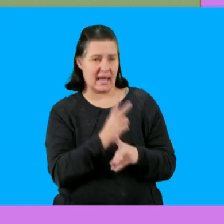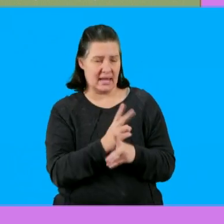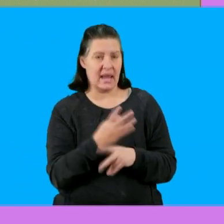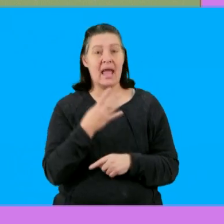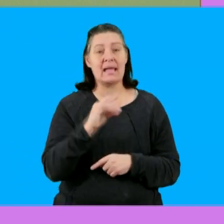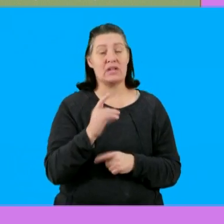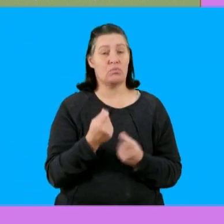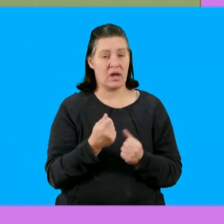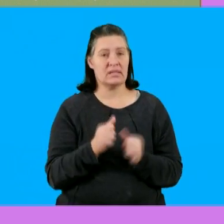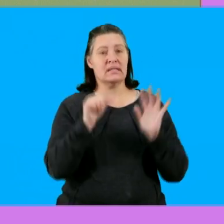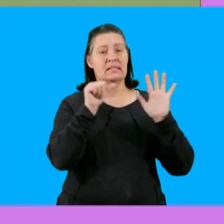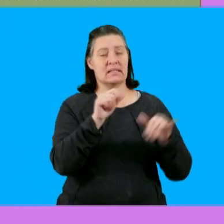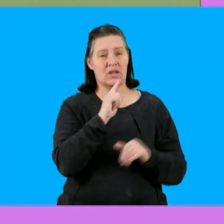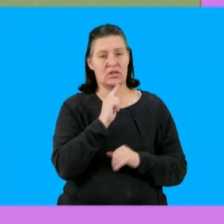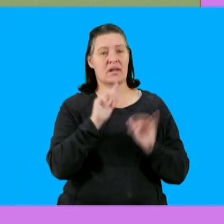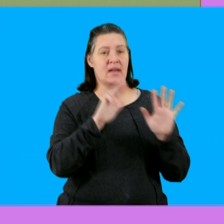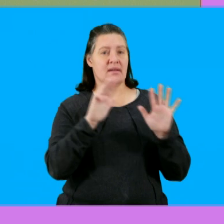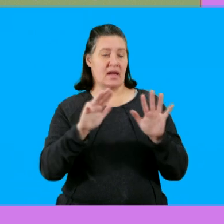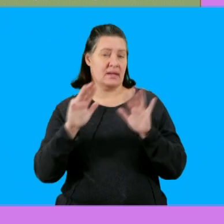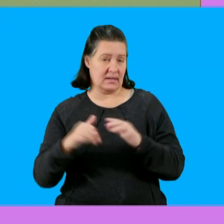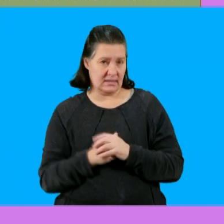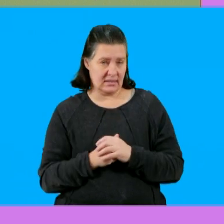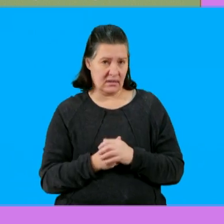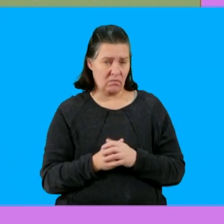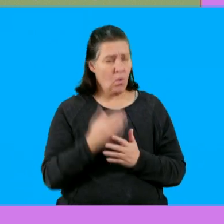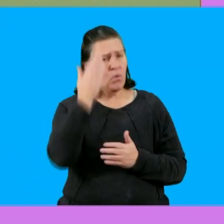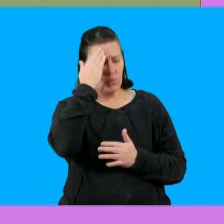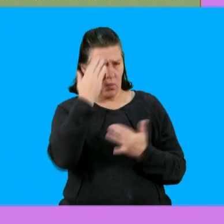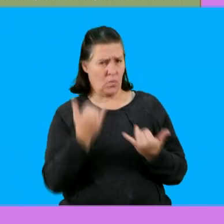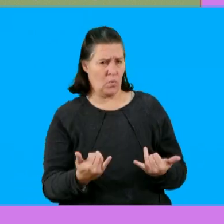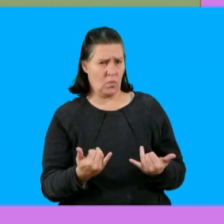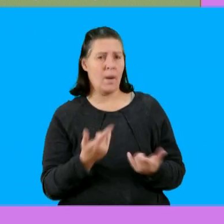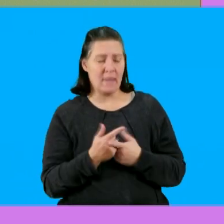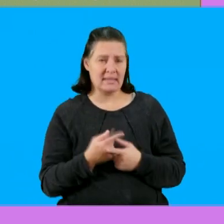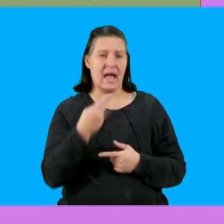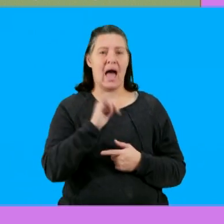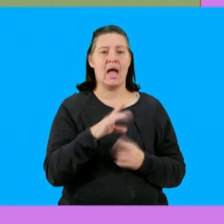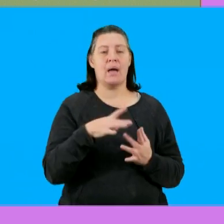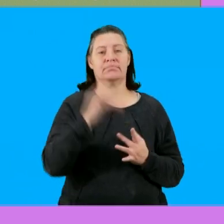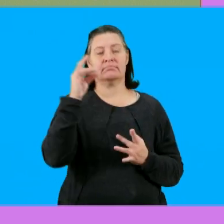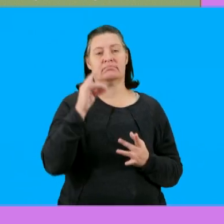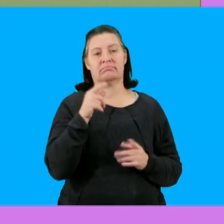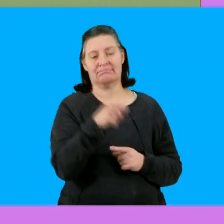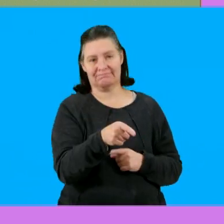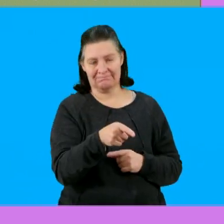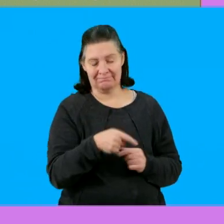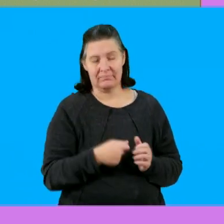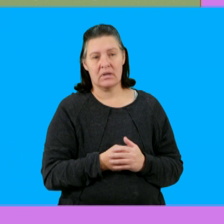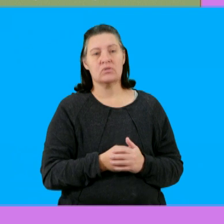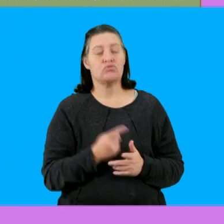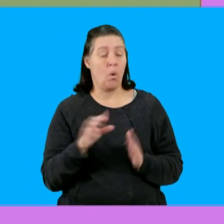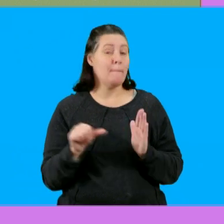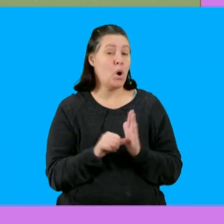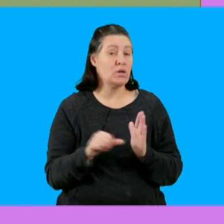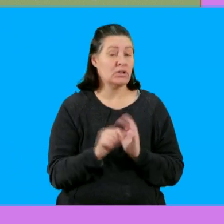if the cash price is 6,999 Rand, we already know now she's going to take the higher purchase option, right? So what